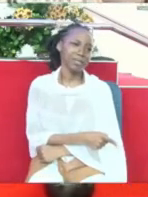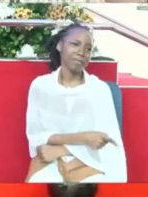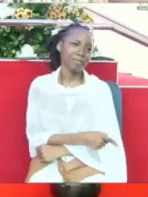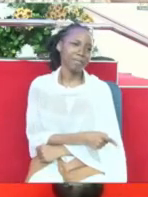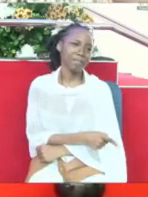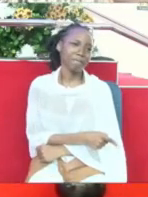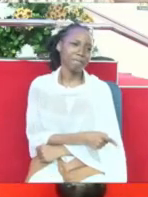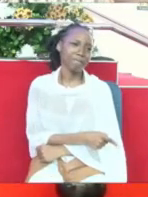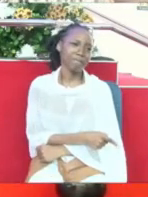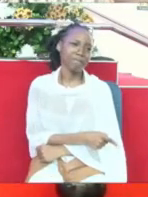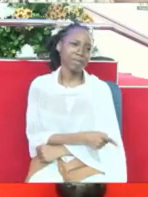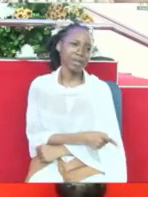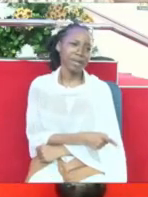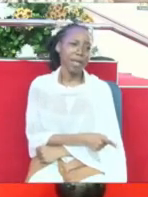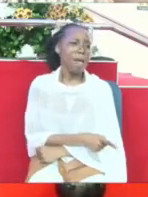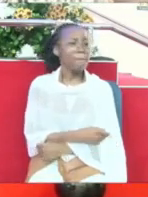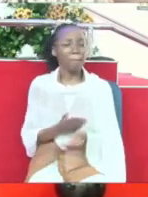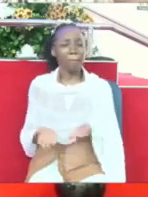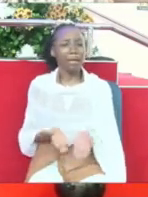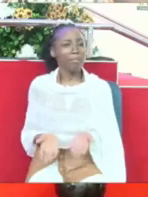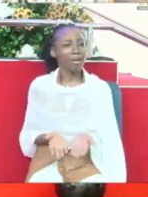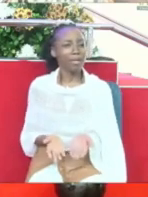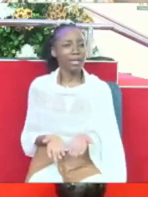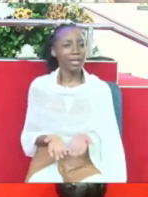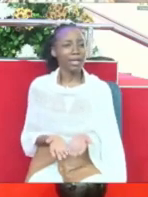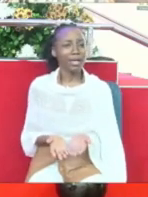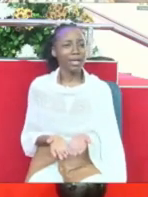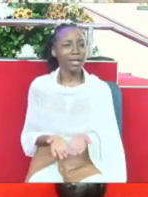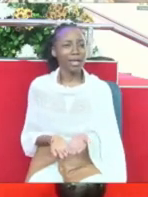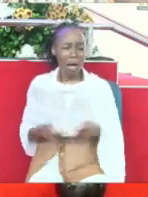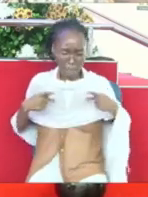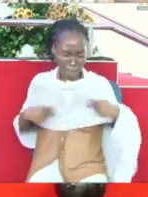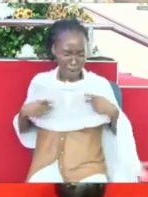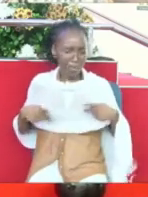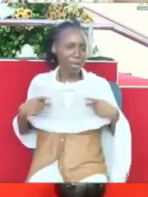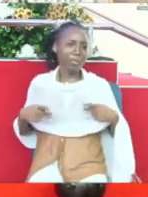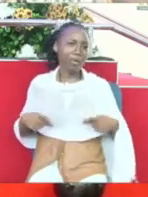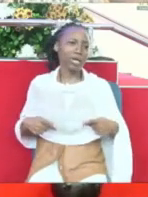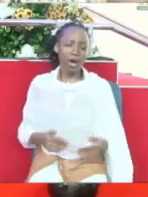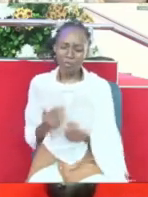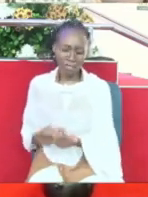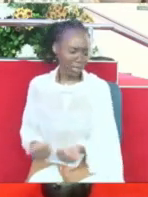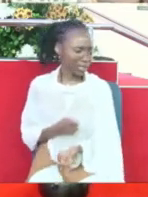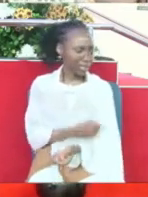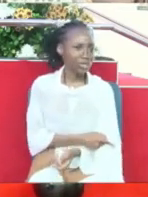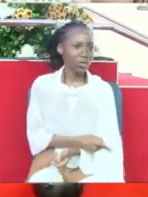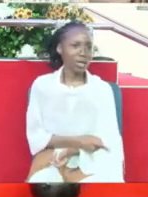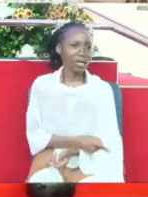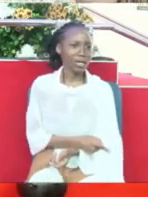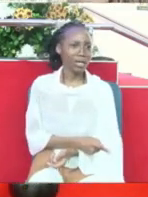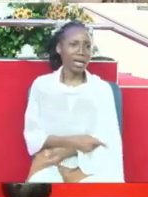tu amekufa muda mfupi. Maybe the body was still warm. Pengine mwili wake ulikuwa bado una joto. The doctors would have challenged that miracle. Watu wengi